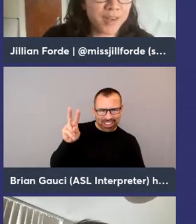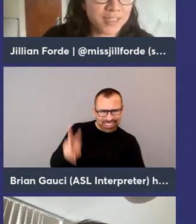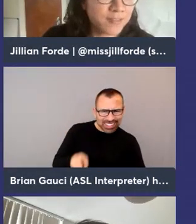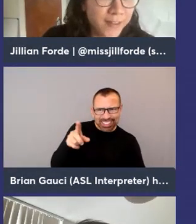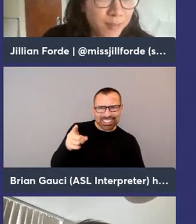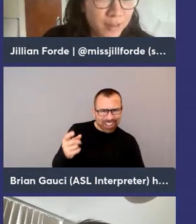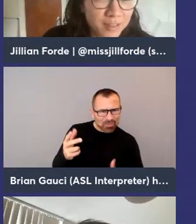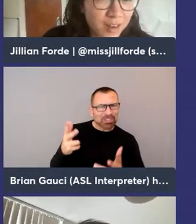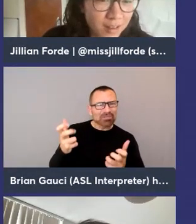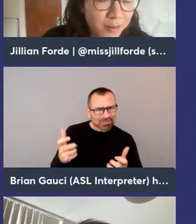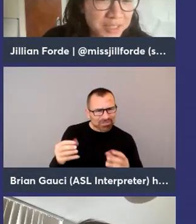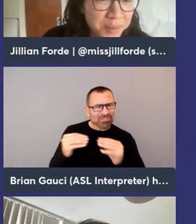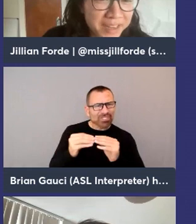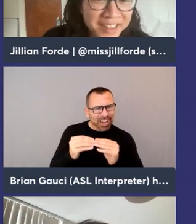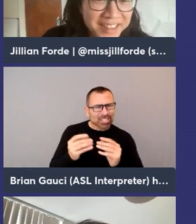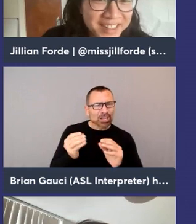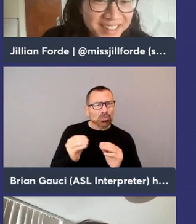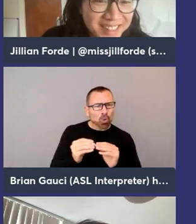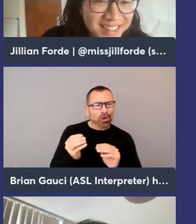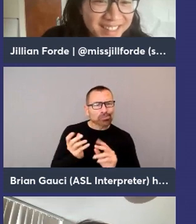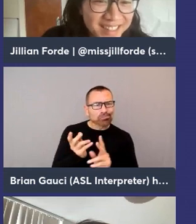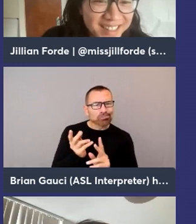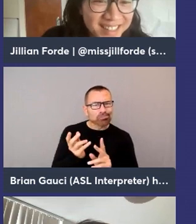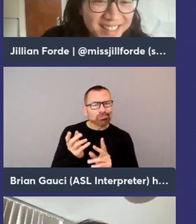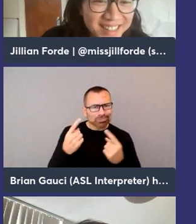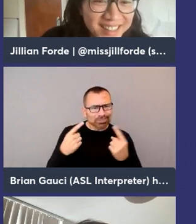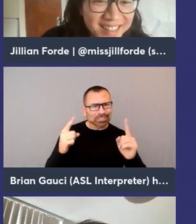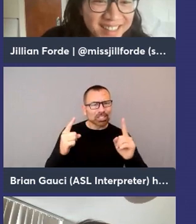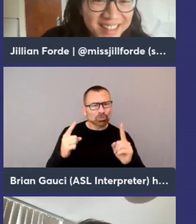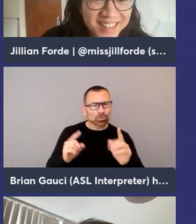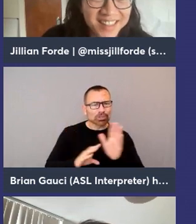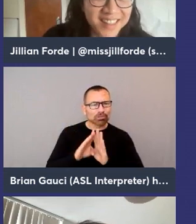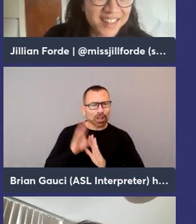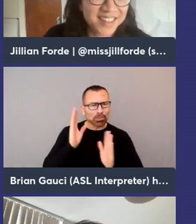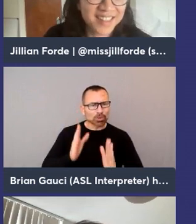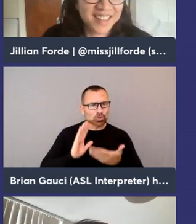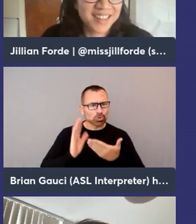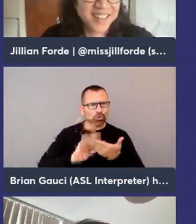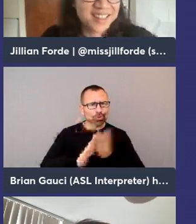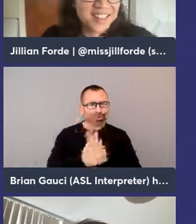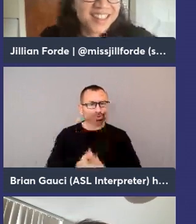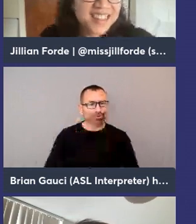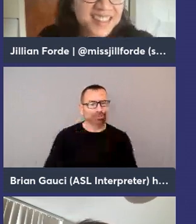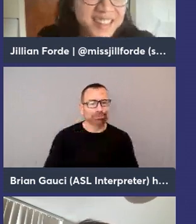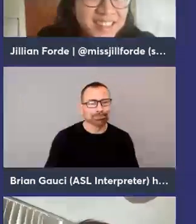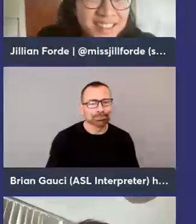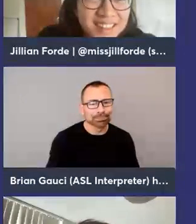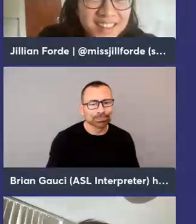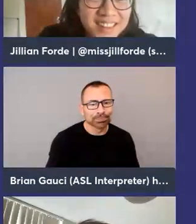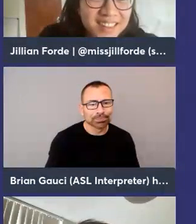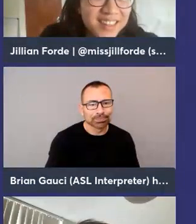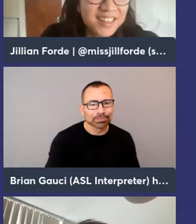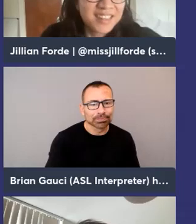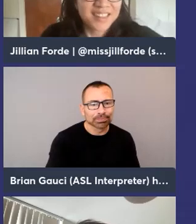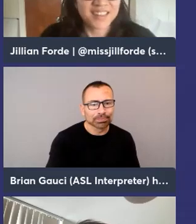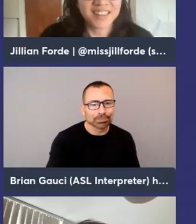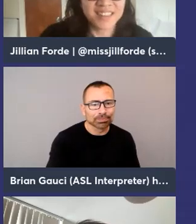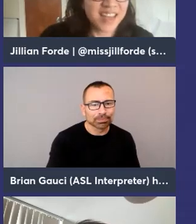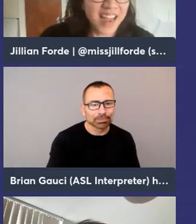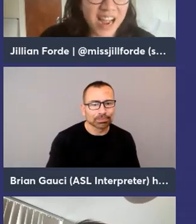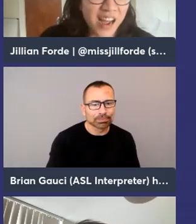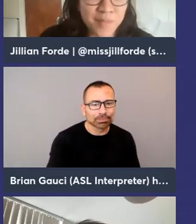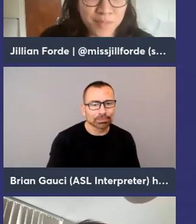more productive developers are going to be. Yeah, that's what we're hoping.